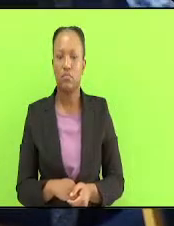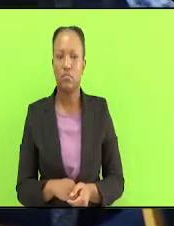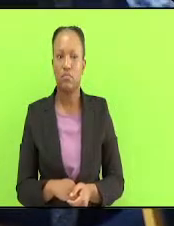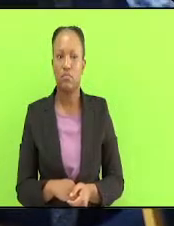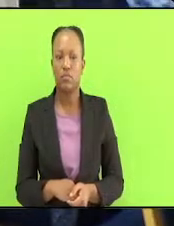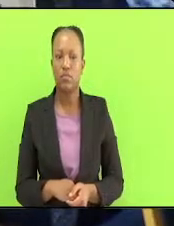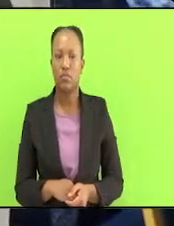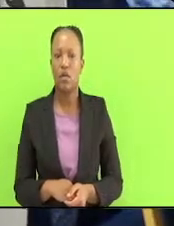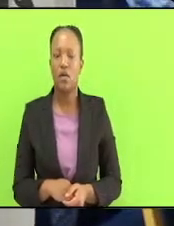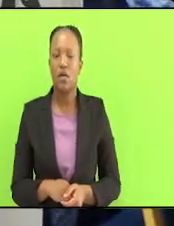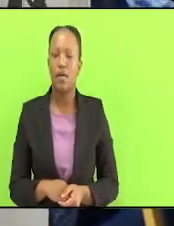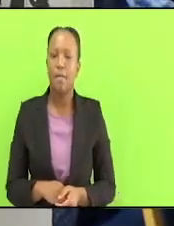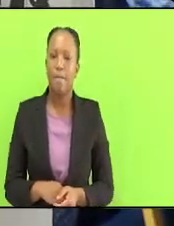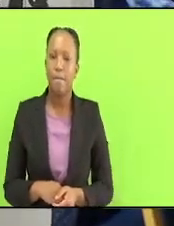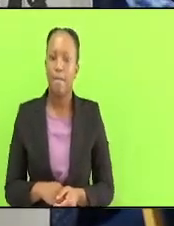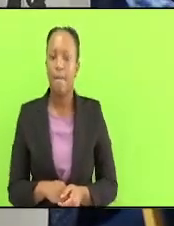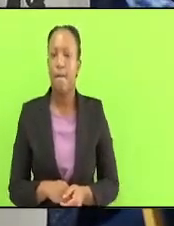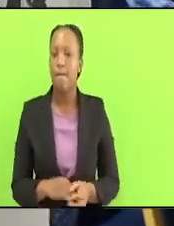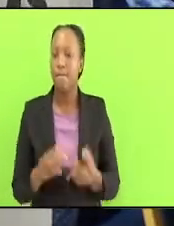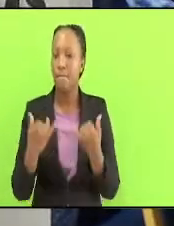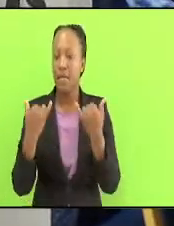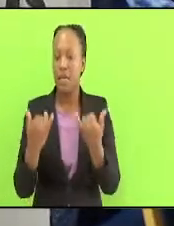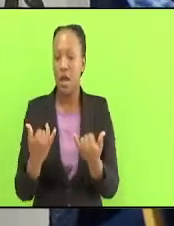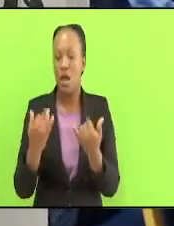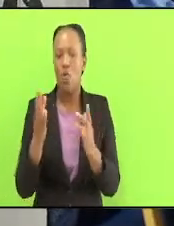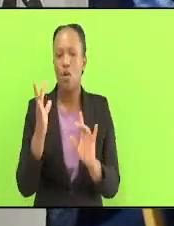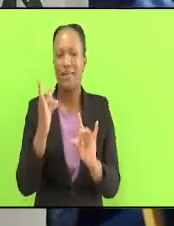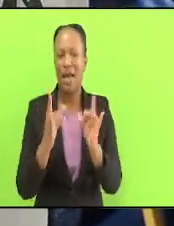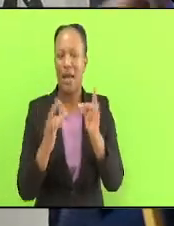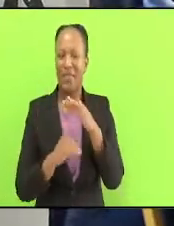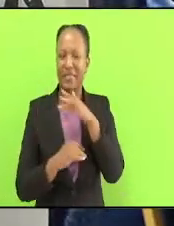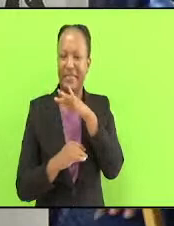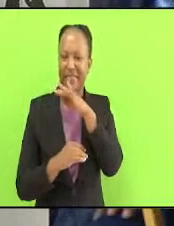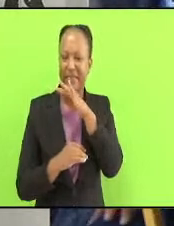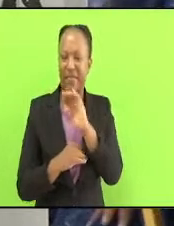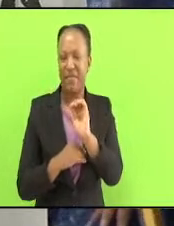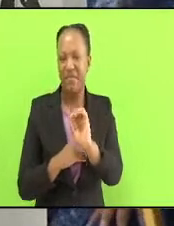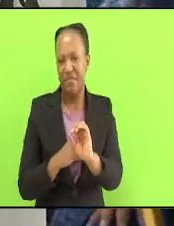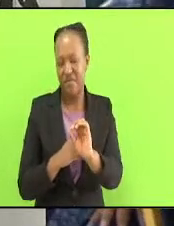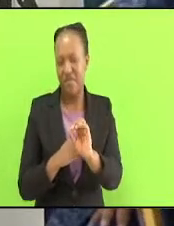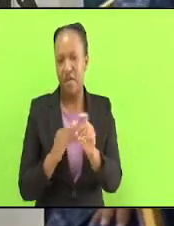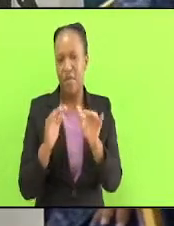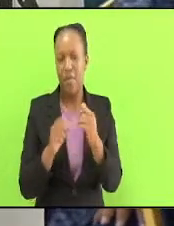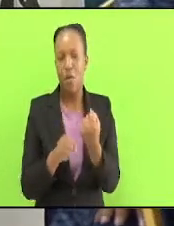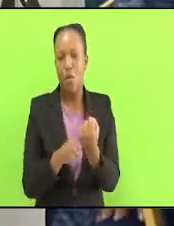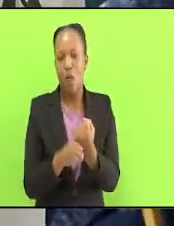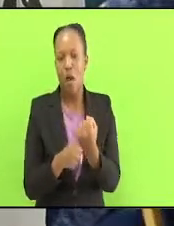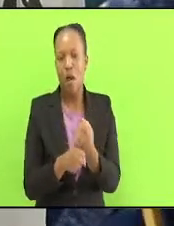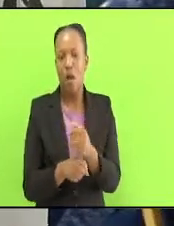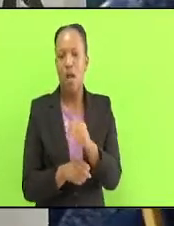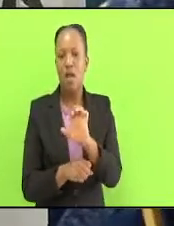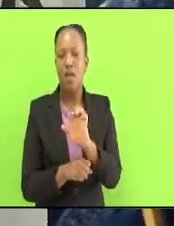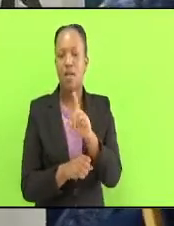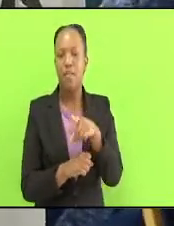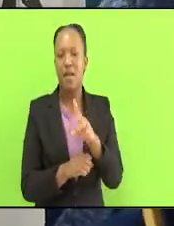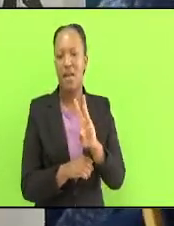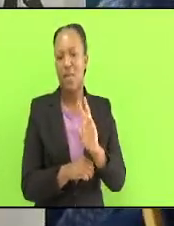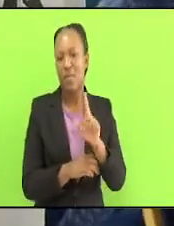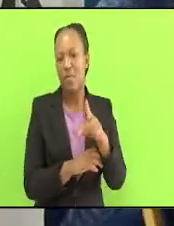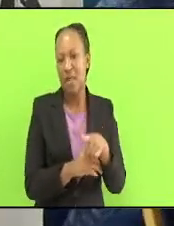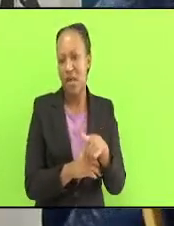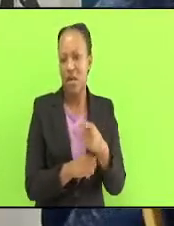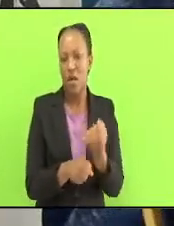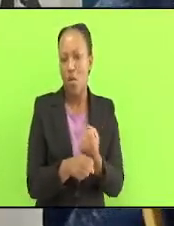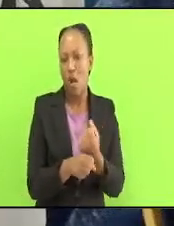Yaka tropo ya rona e le leswe yana. And hona le batho ba berekang EPWP ya bereka, masepala